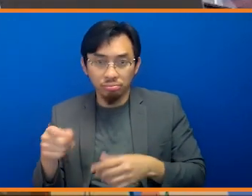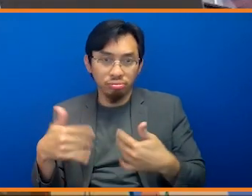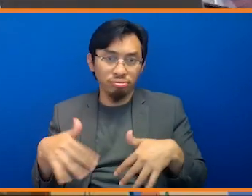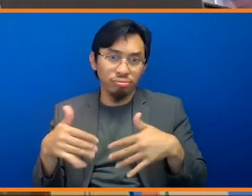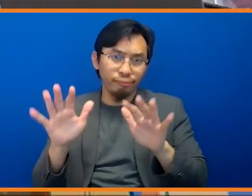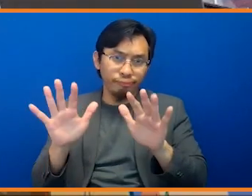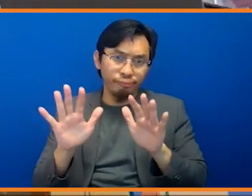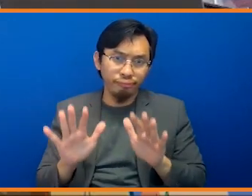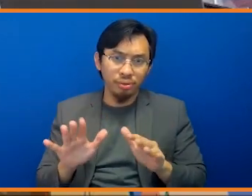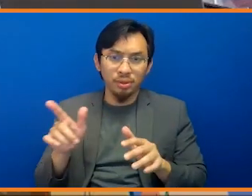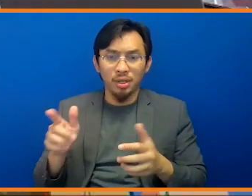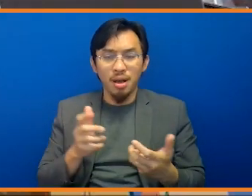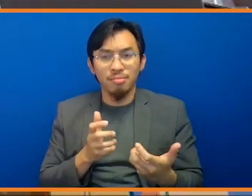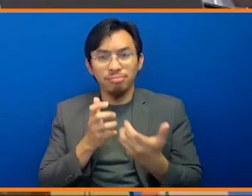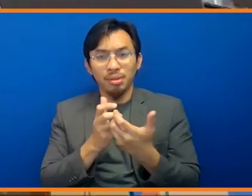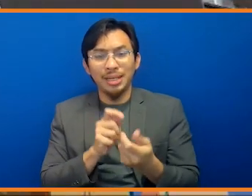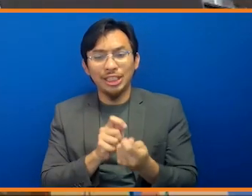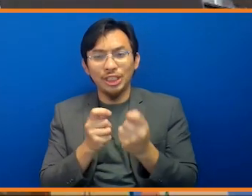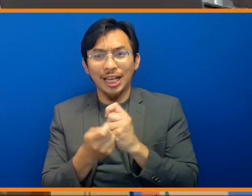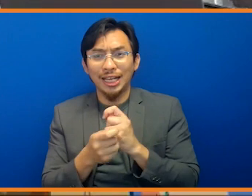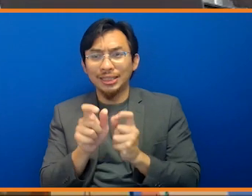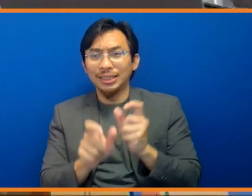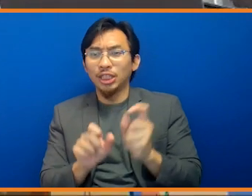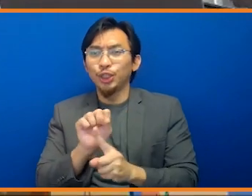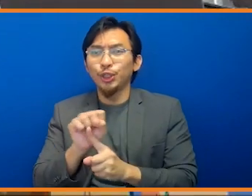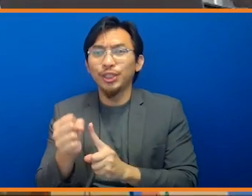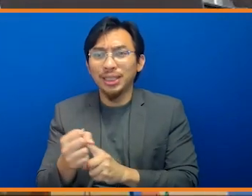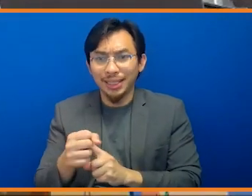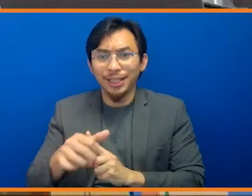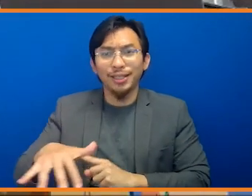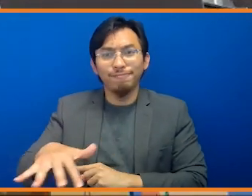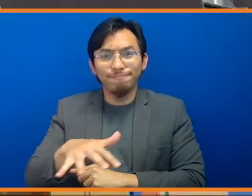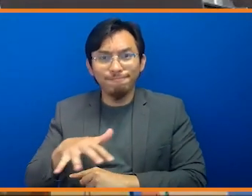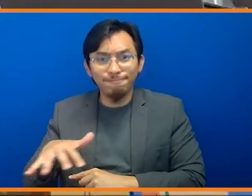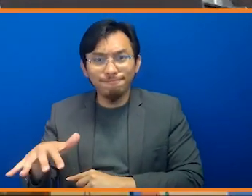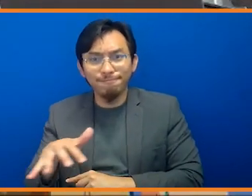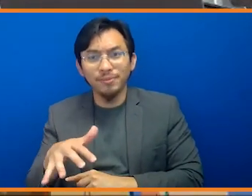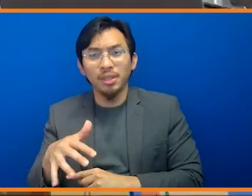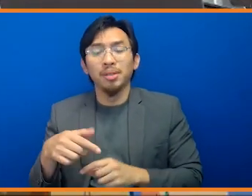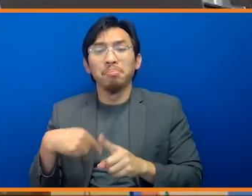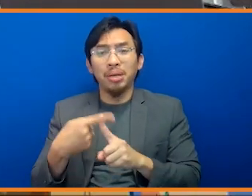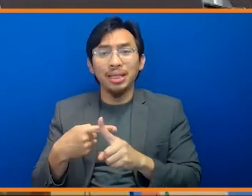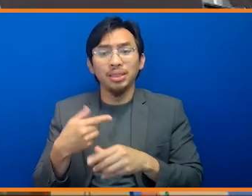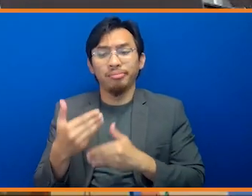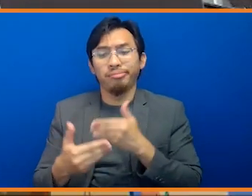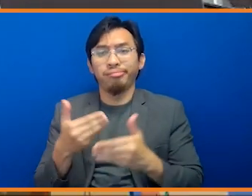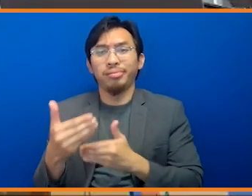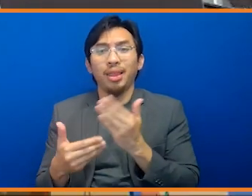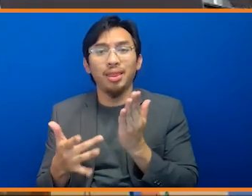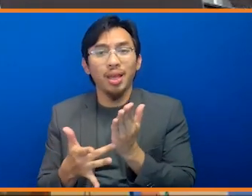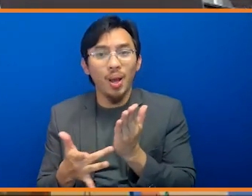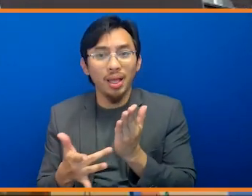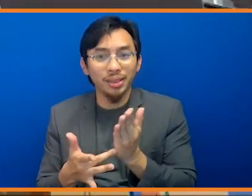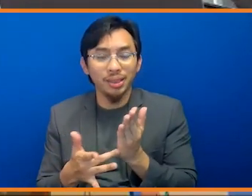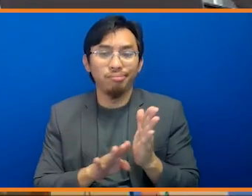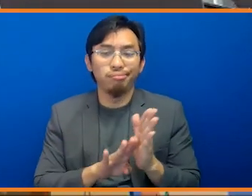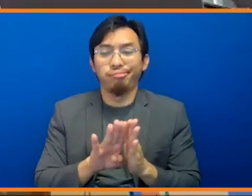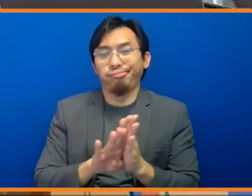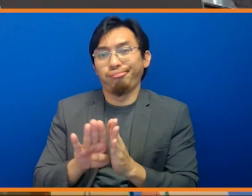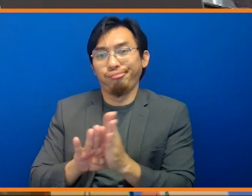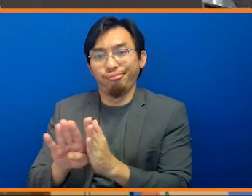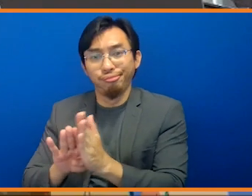we try to adapt with the changes in our society and also the development